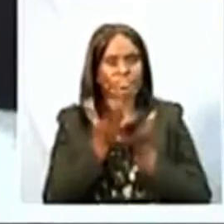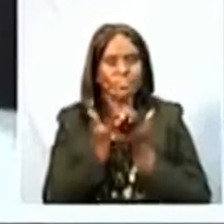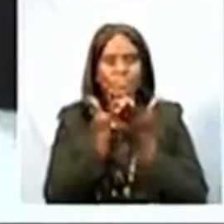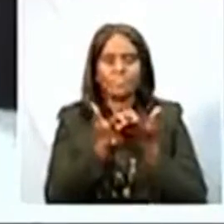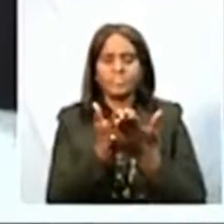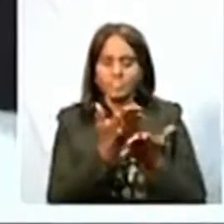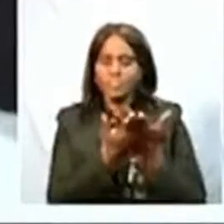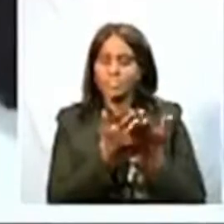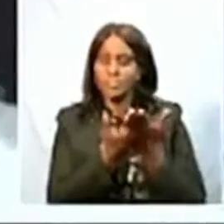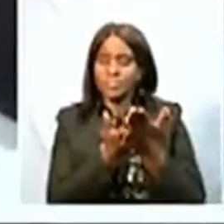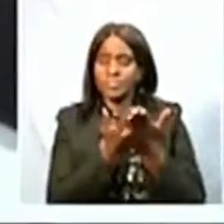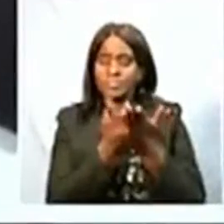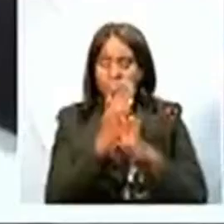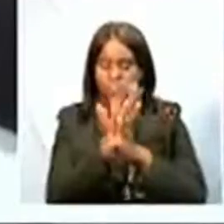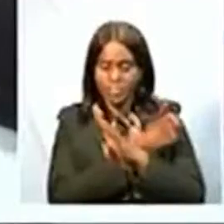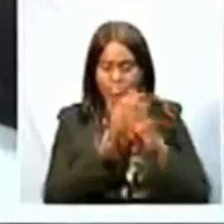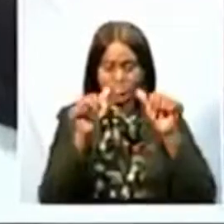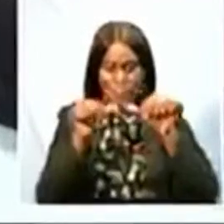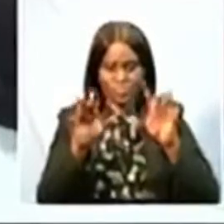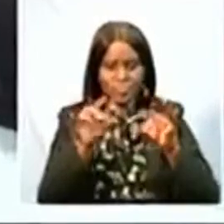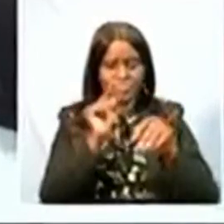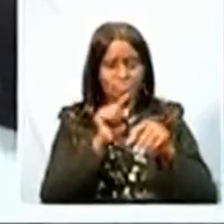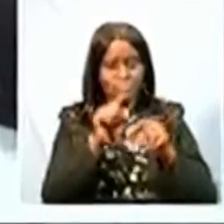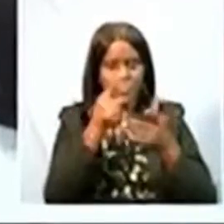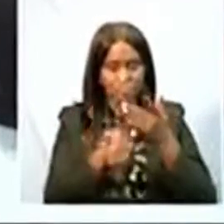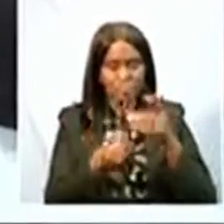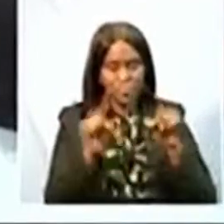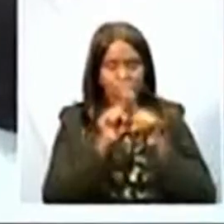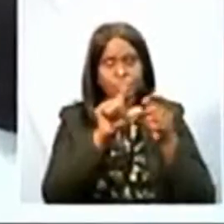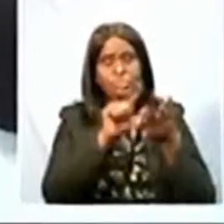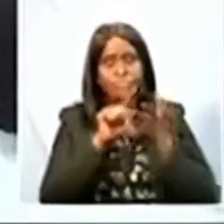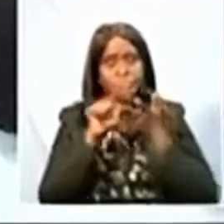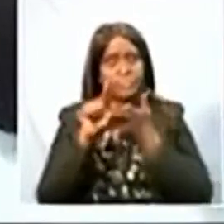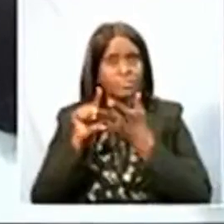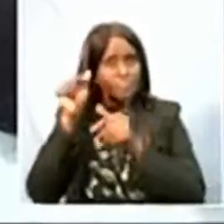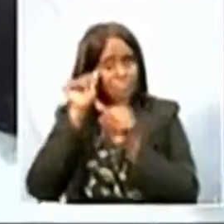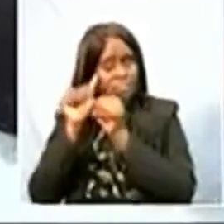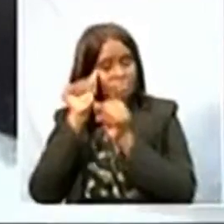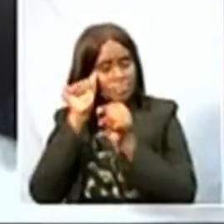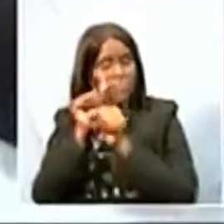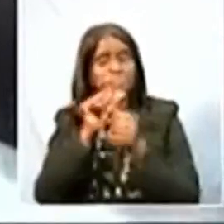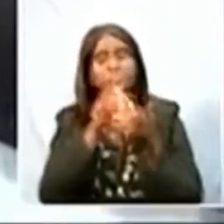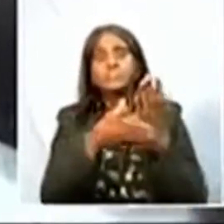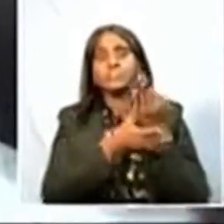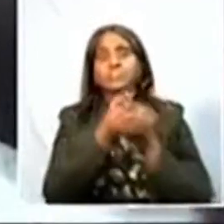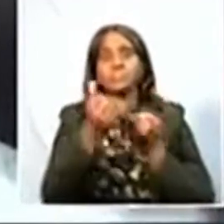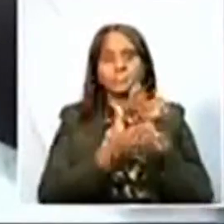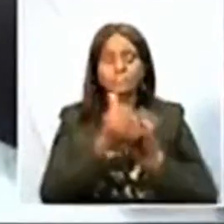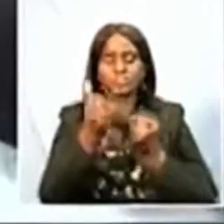submit before the auditors, that is the loan agreement forms.